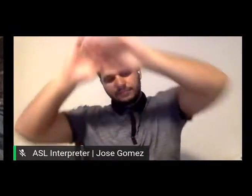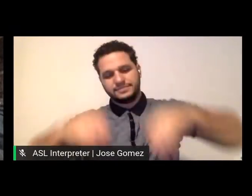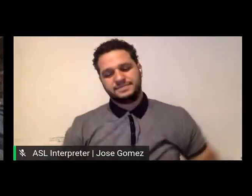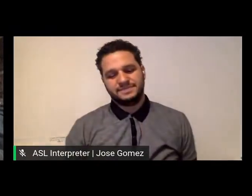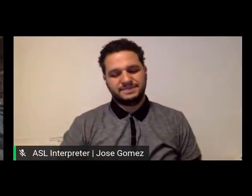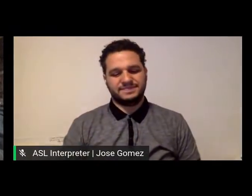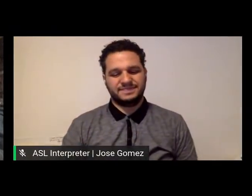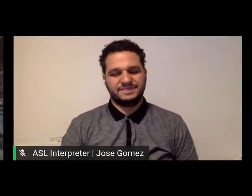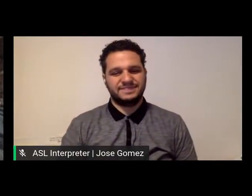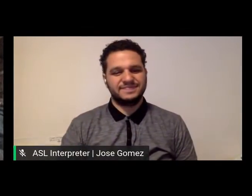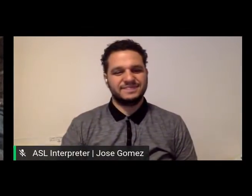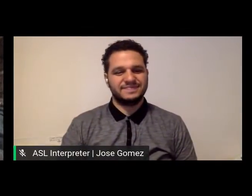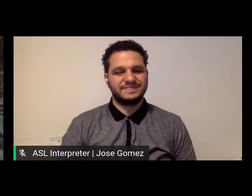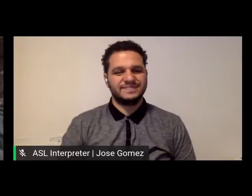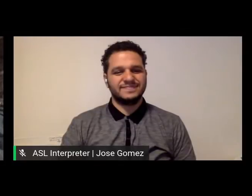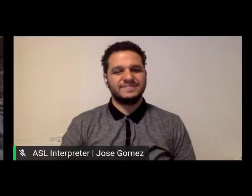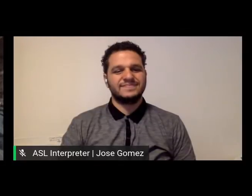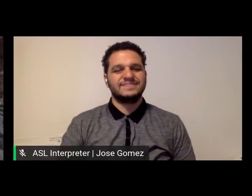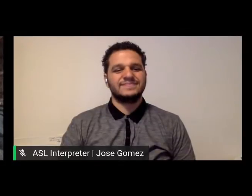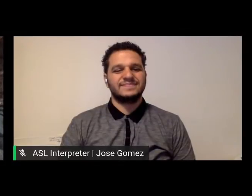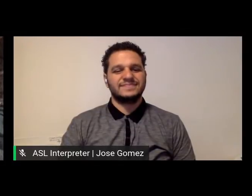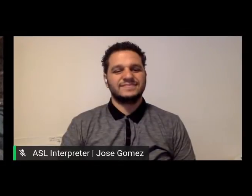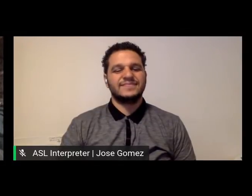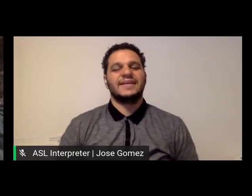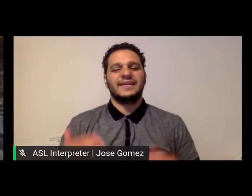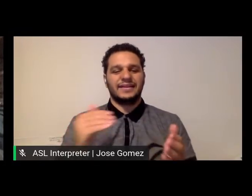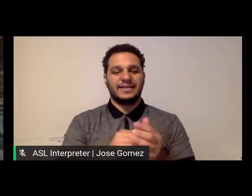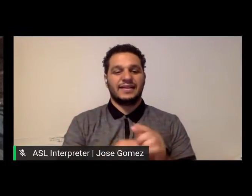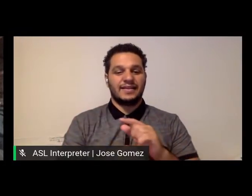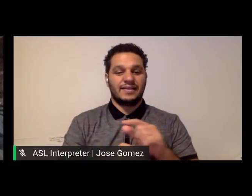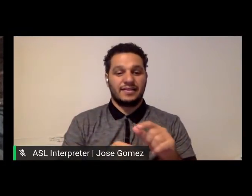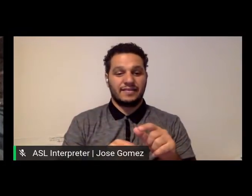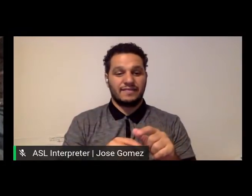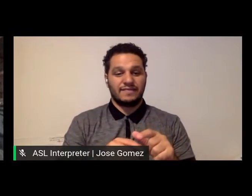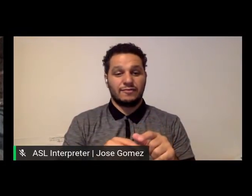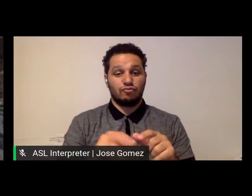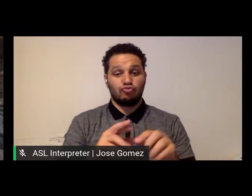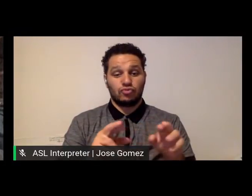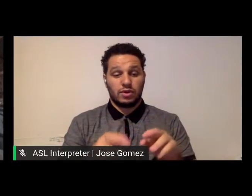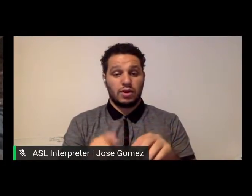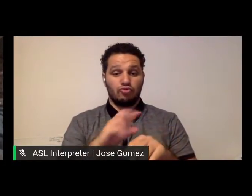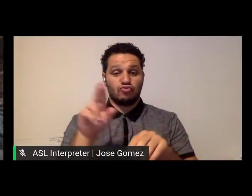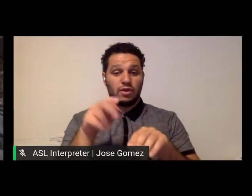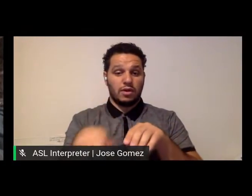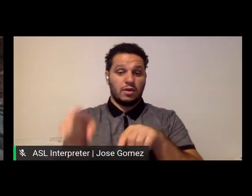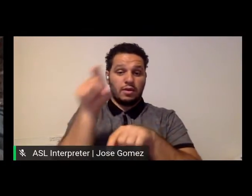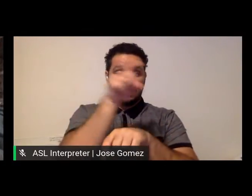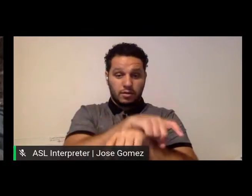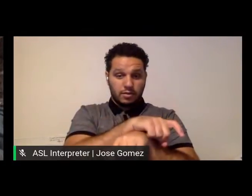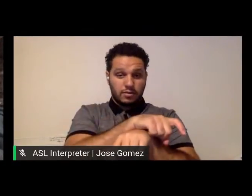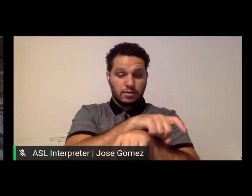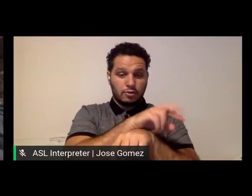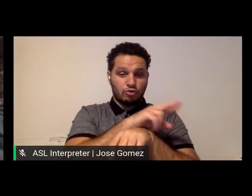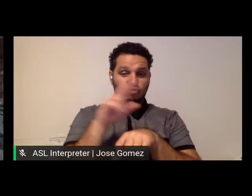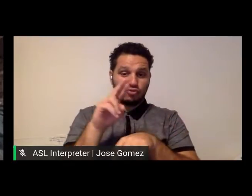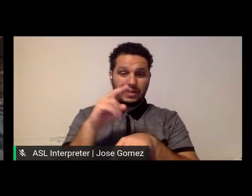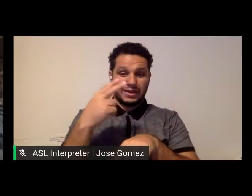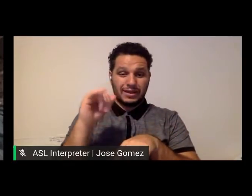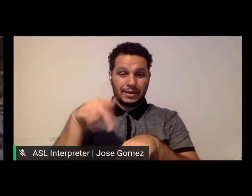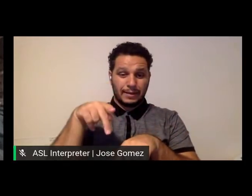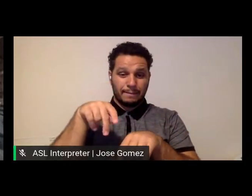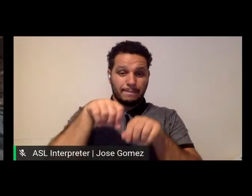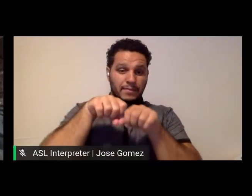And kick the left stand, sit in the right hip, and reach